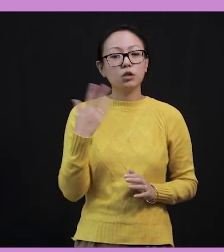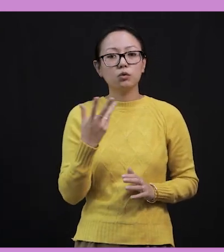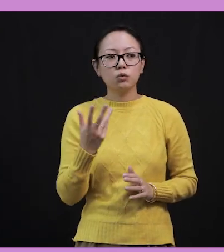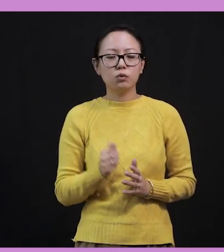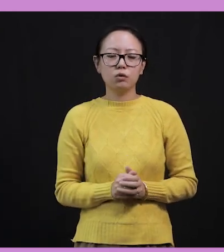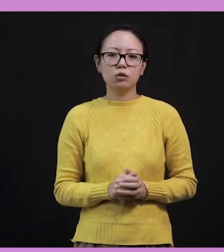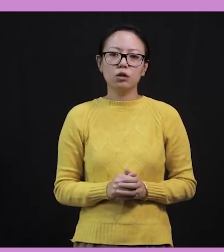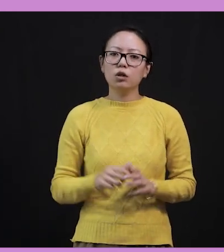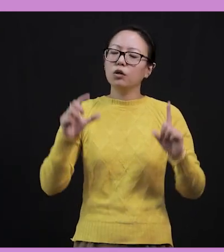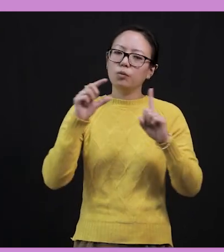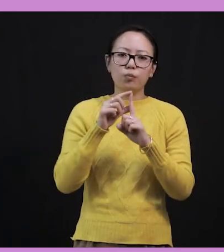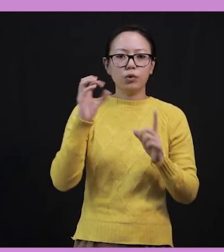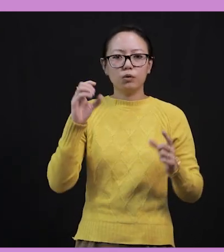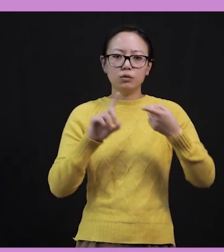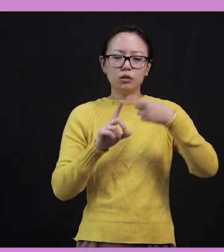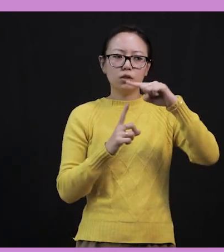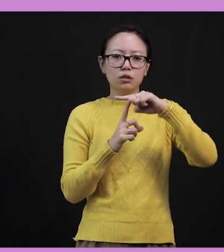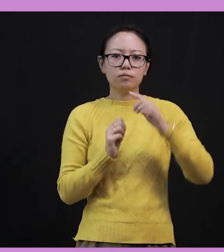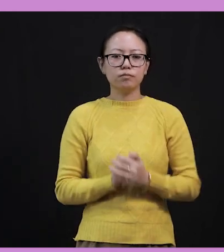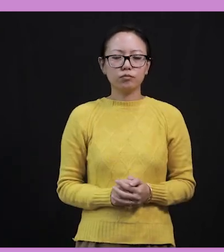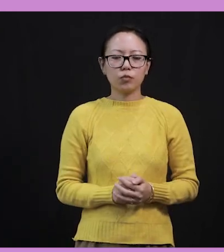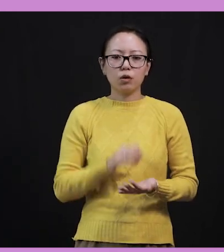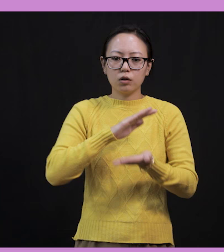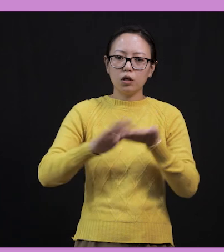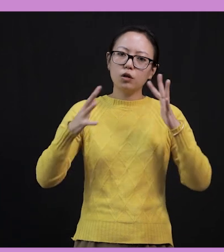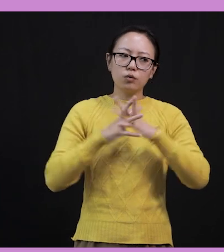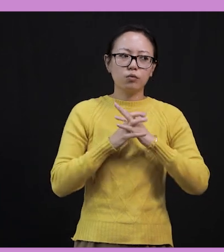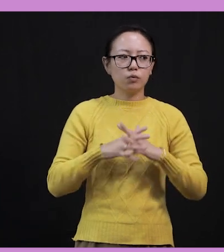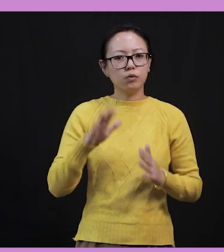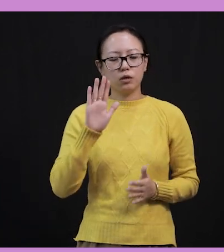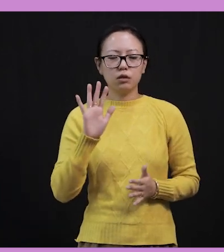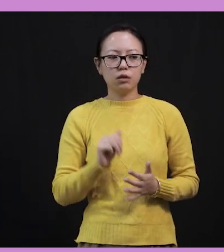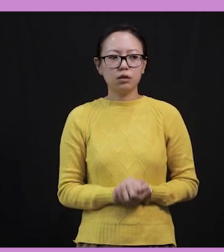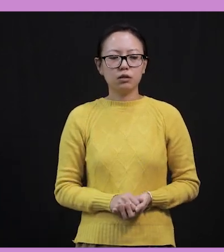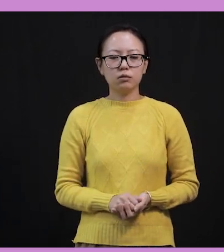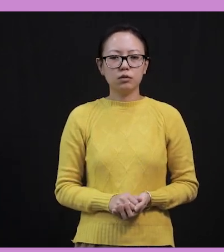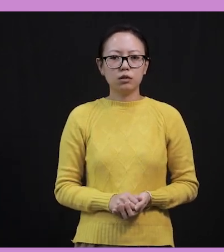the narrator is the poet. Now I have a homework for you. So search